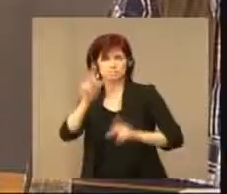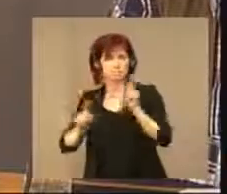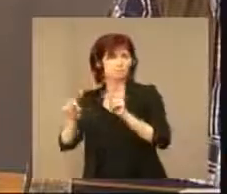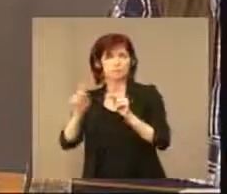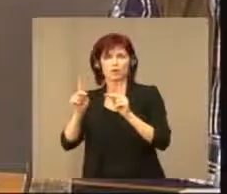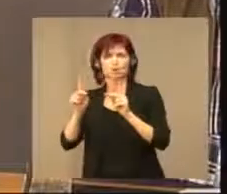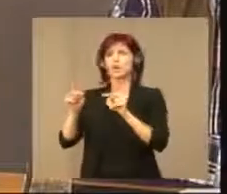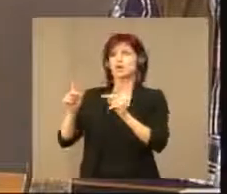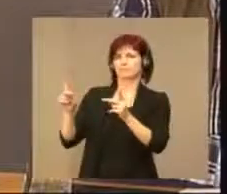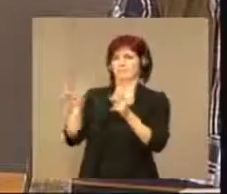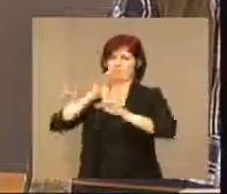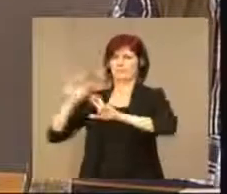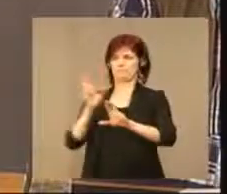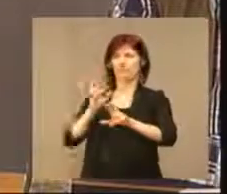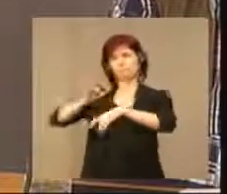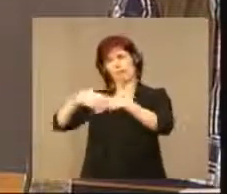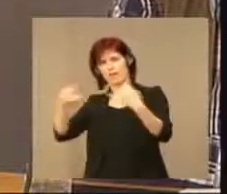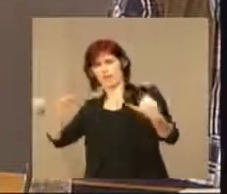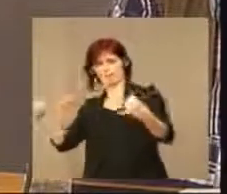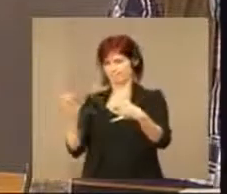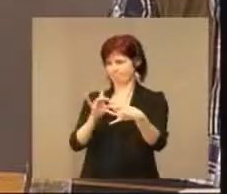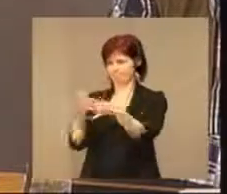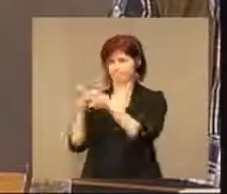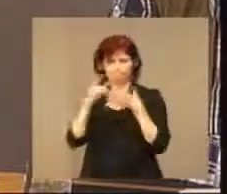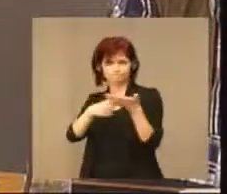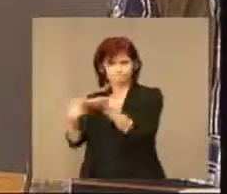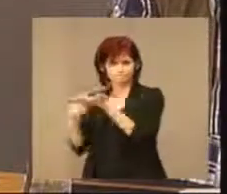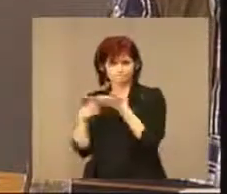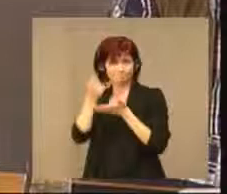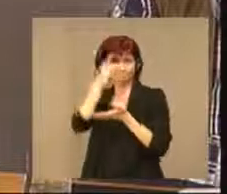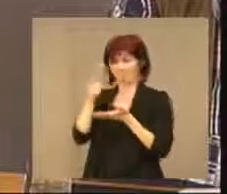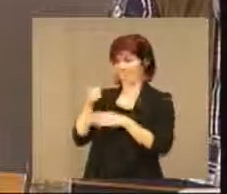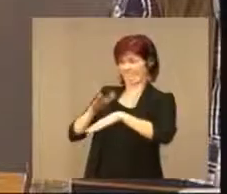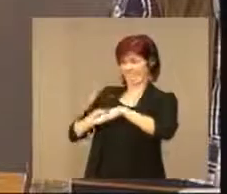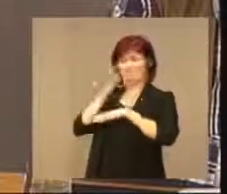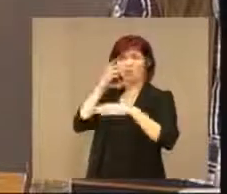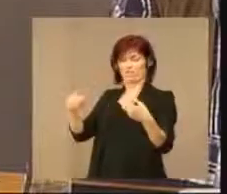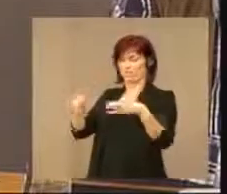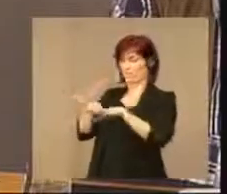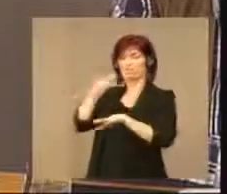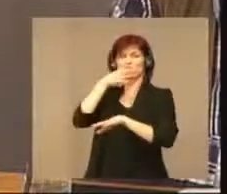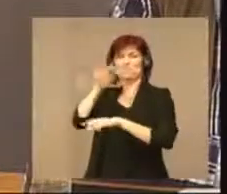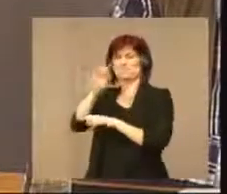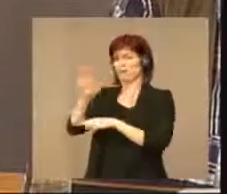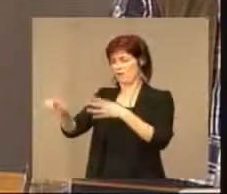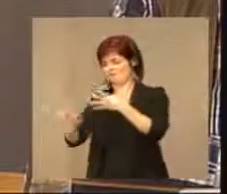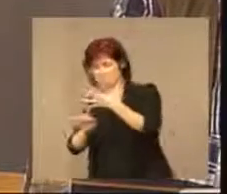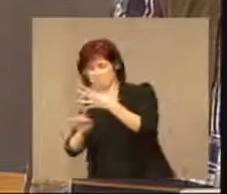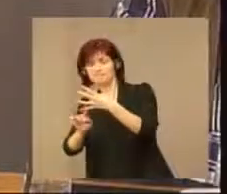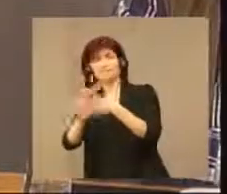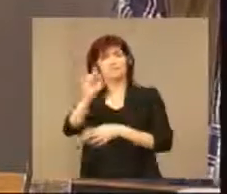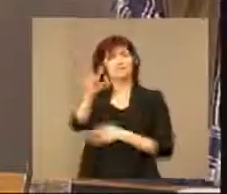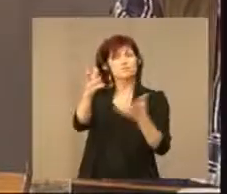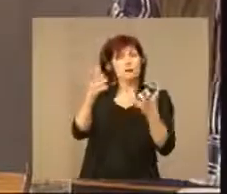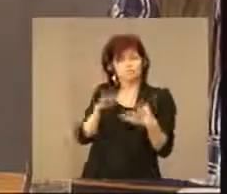questionnaire, which is scheduled to close at the end of February. So if you're interested, we'd encourage you to get that input in over the next couple